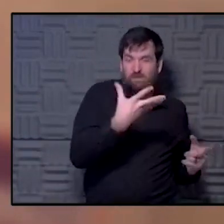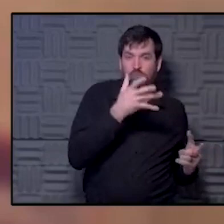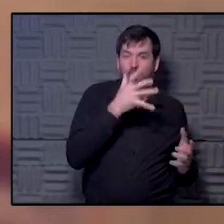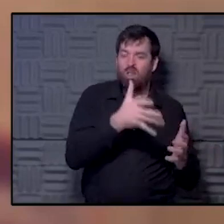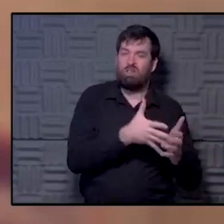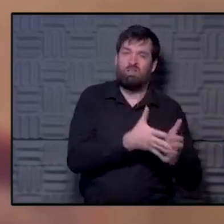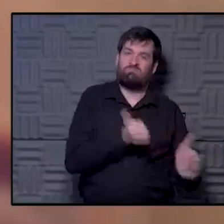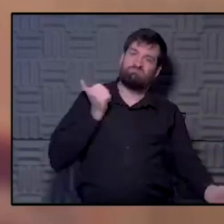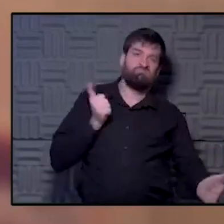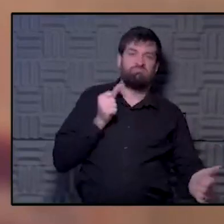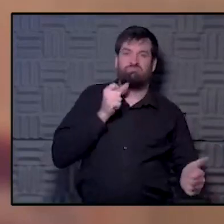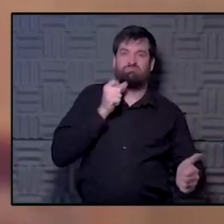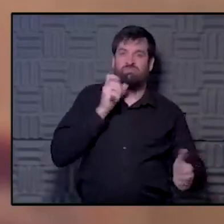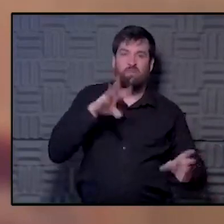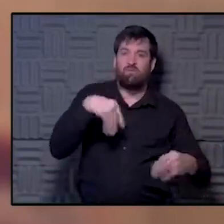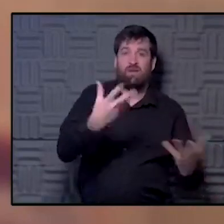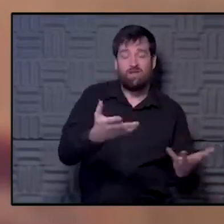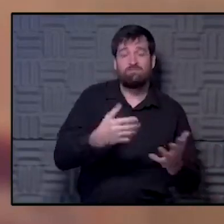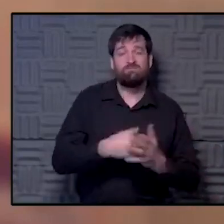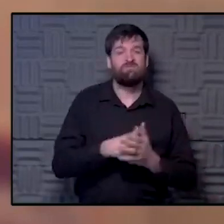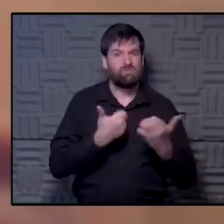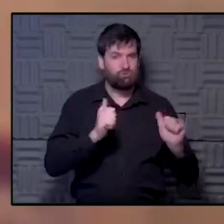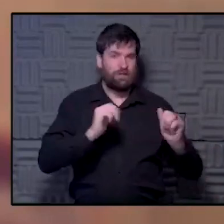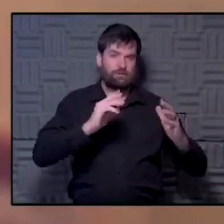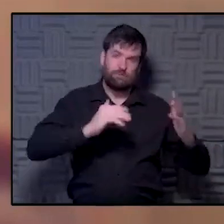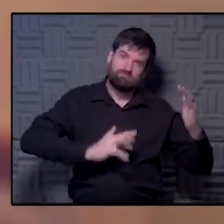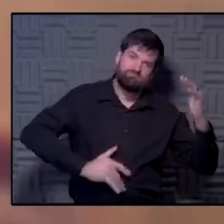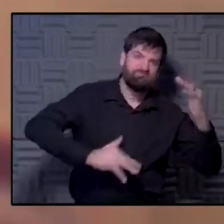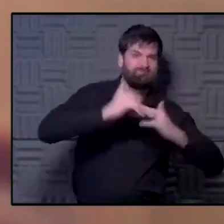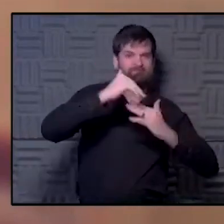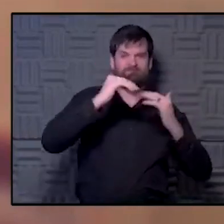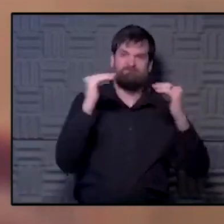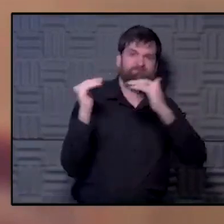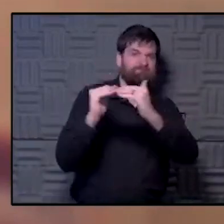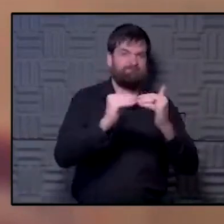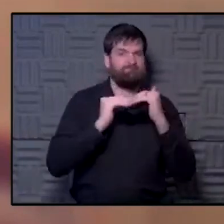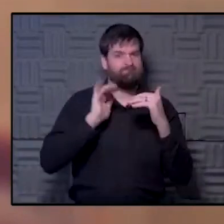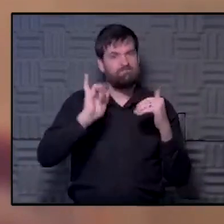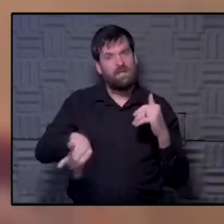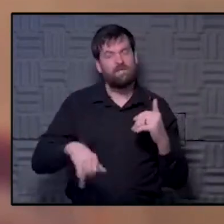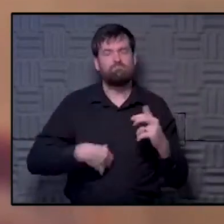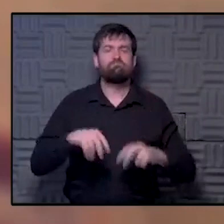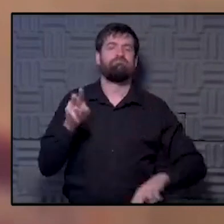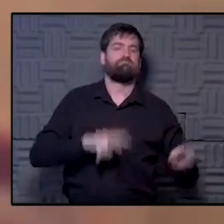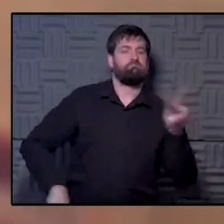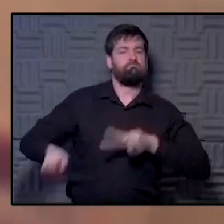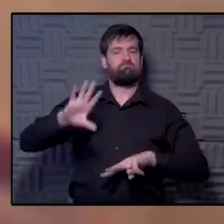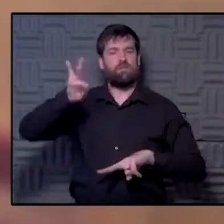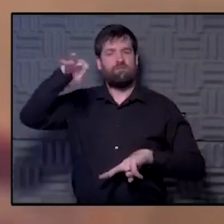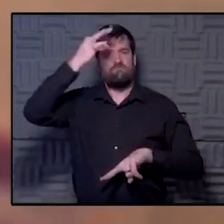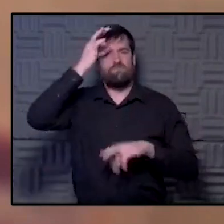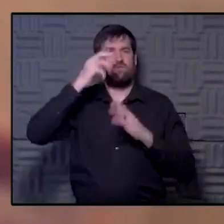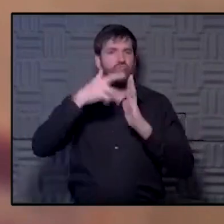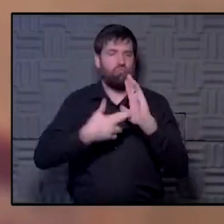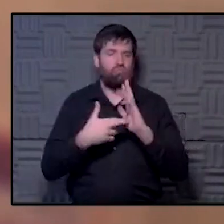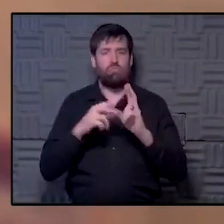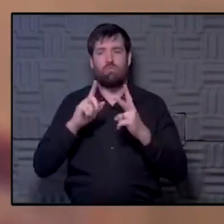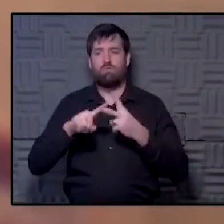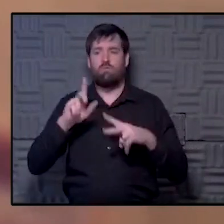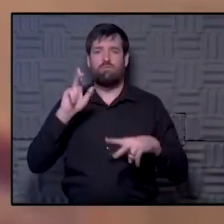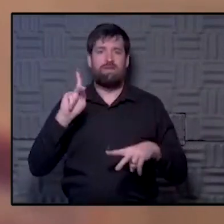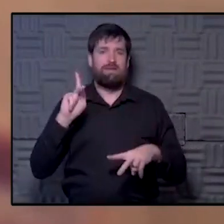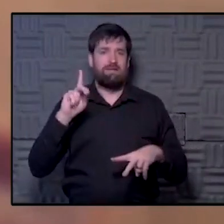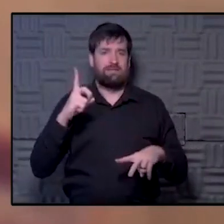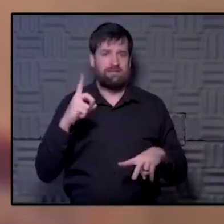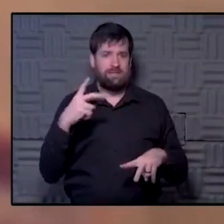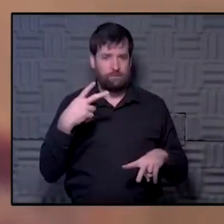tried to mitigate against that in every way we can, and looking at what the federal guidelines are, what the KDHE guidelines